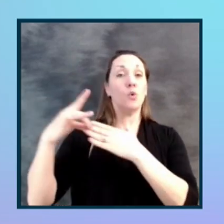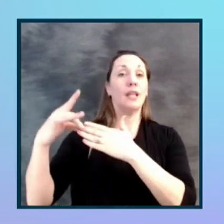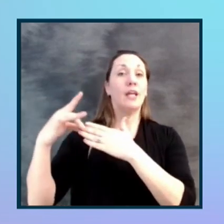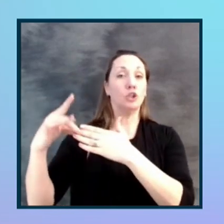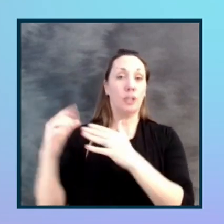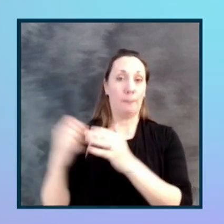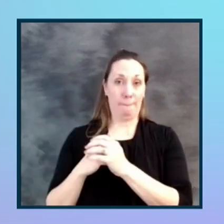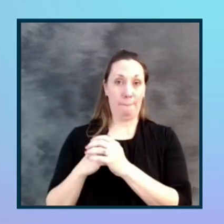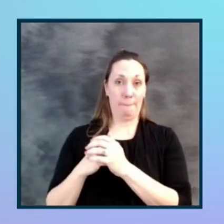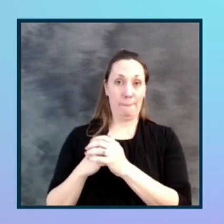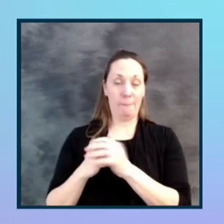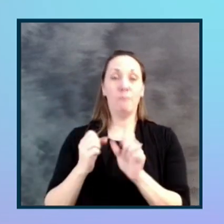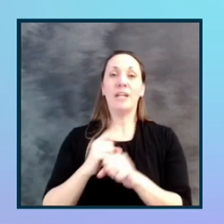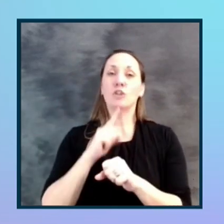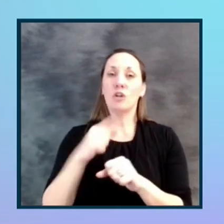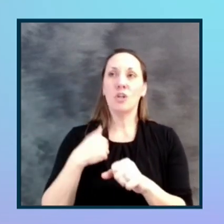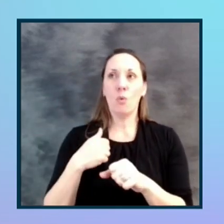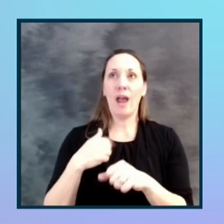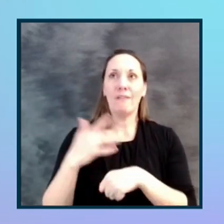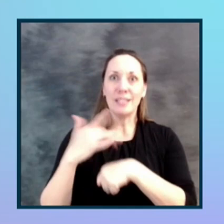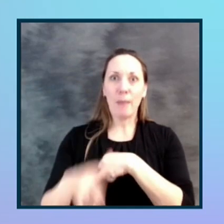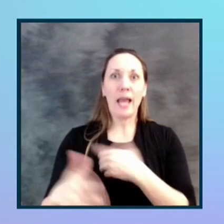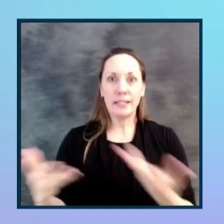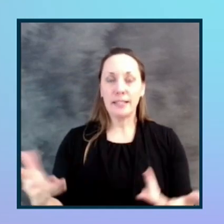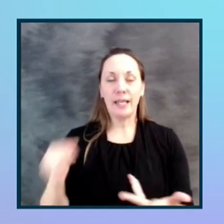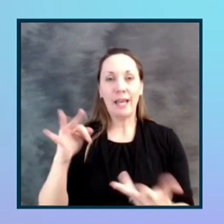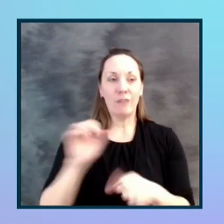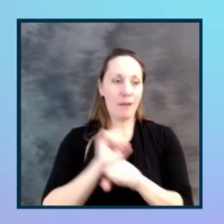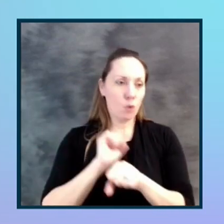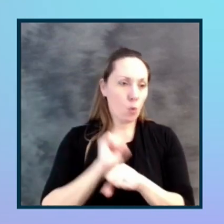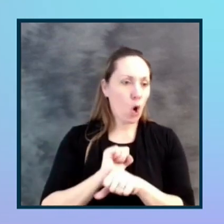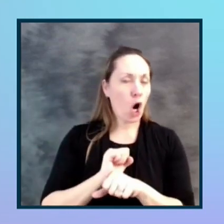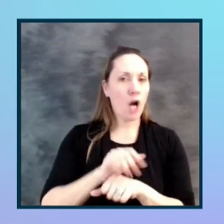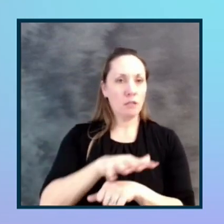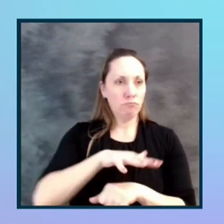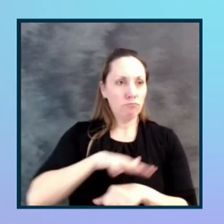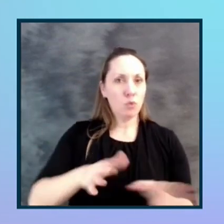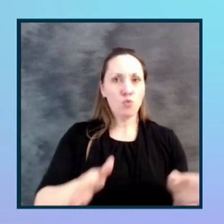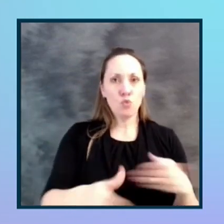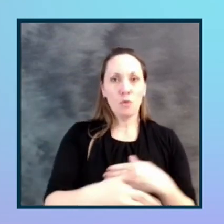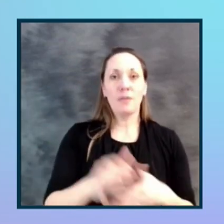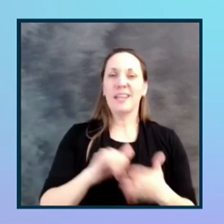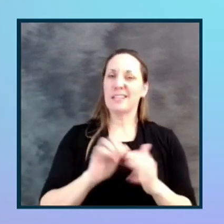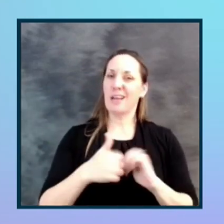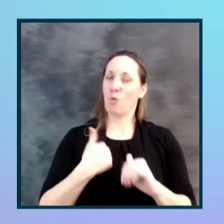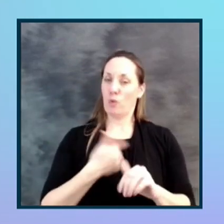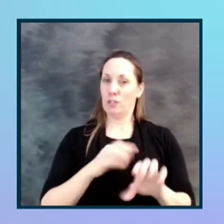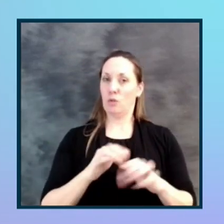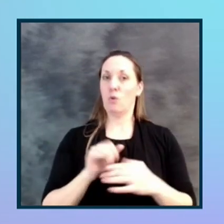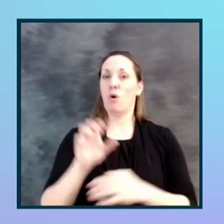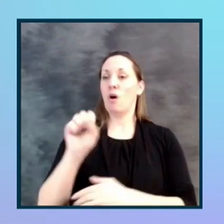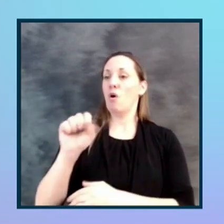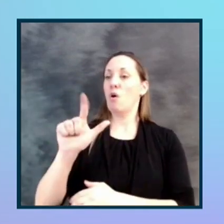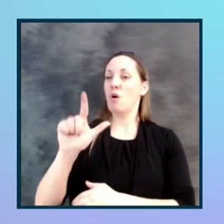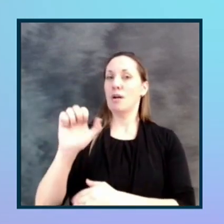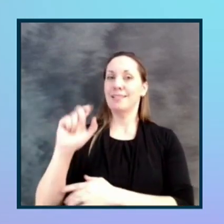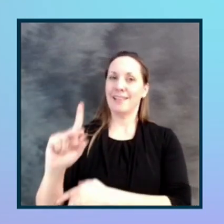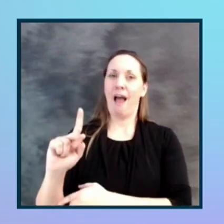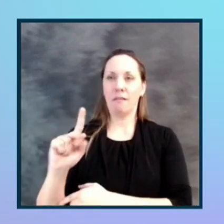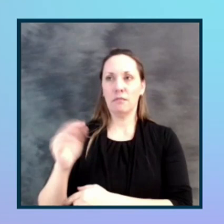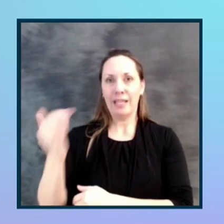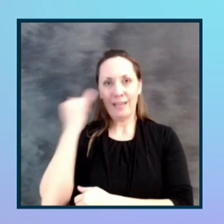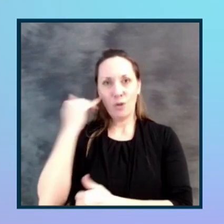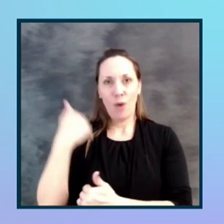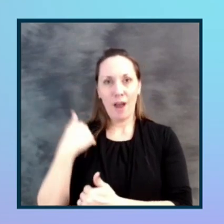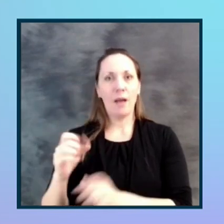Make sure you have an open space. If you have a workplace group, that's how we do it within Meta. Or if you have a Slack channel, make sure to give